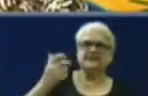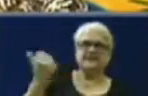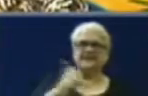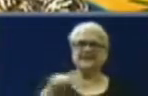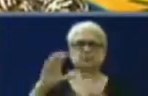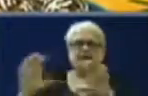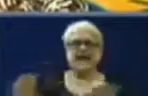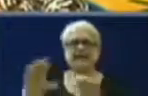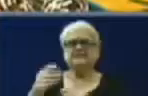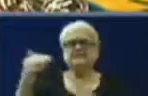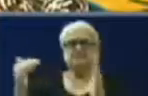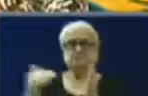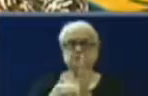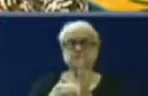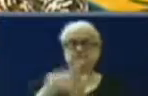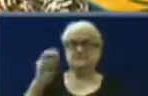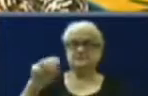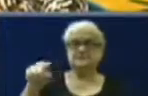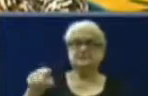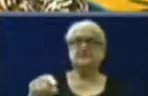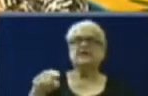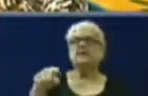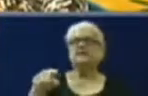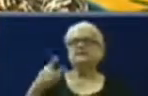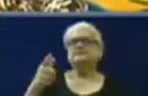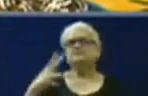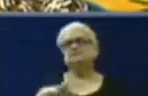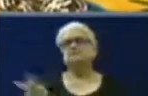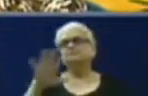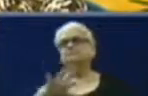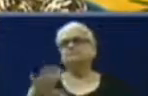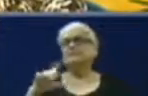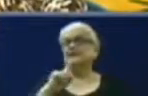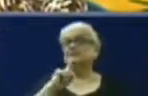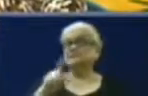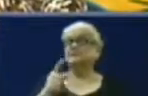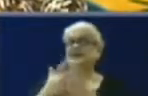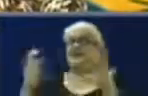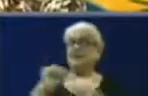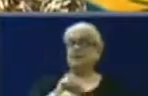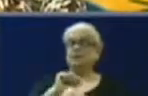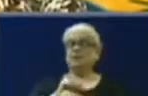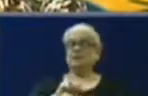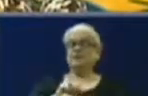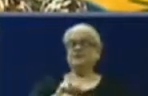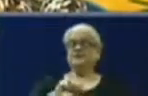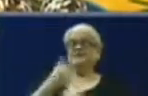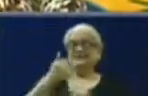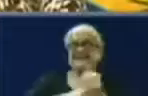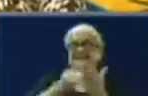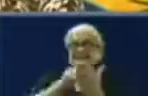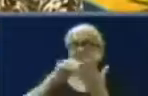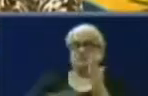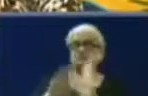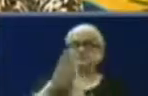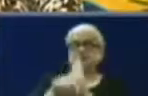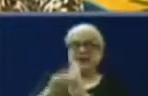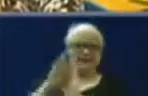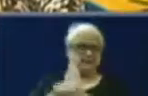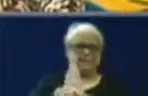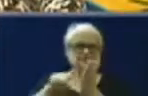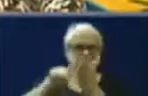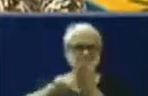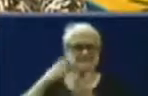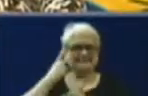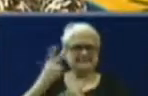may prevent that. So as far as a learning experience, I mean, that was quite an undertaking that we would not have normally done if they were just